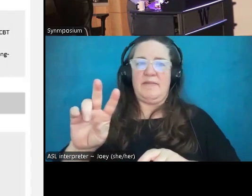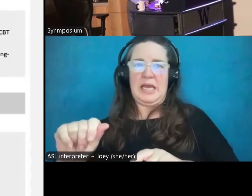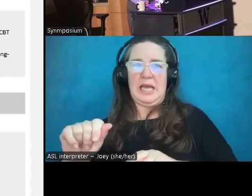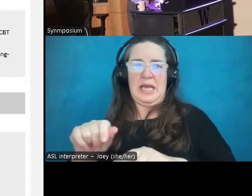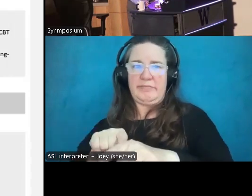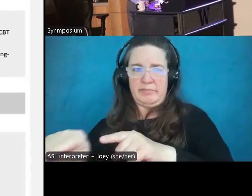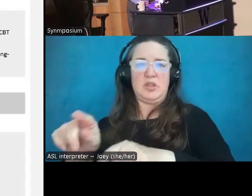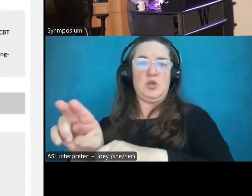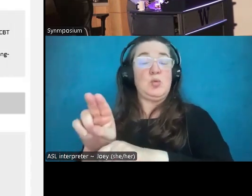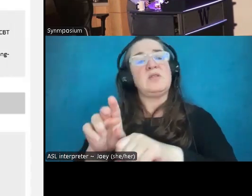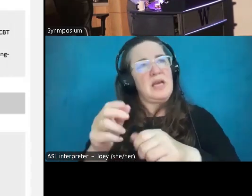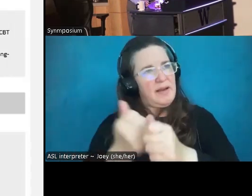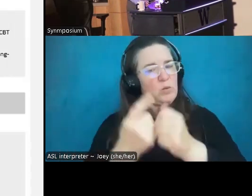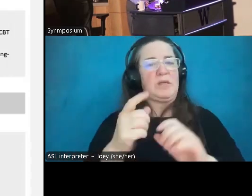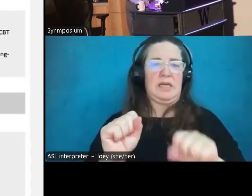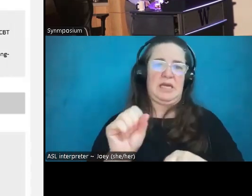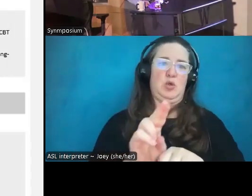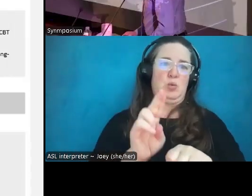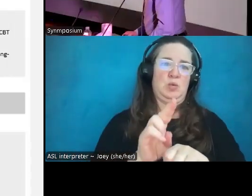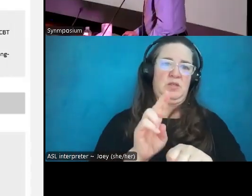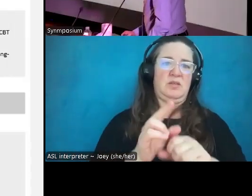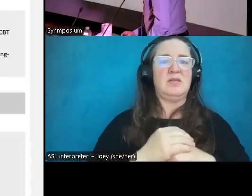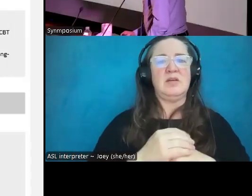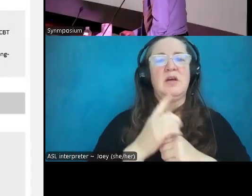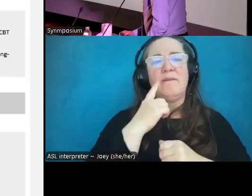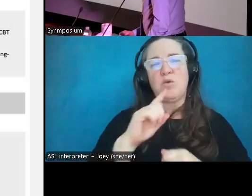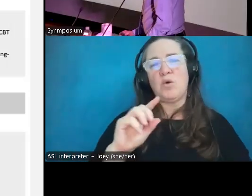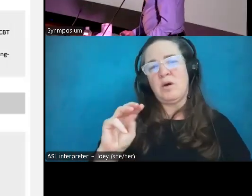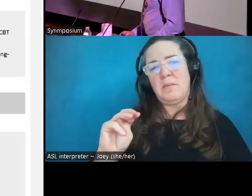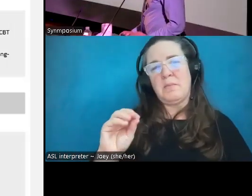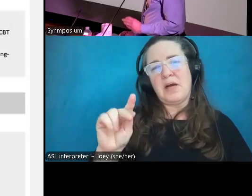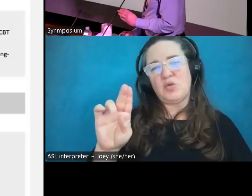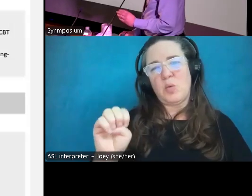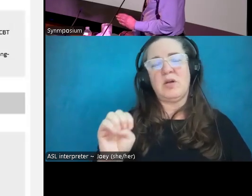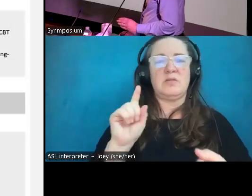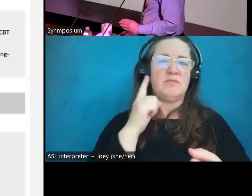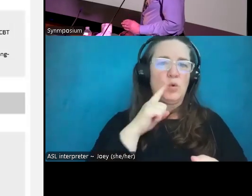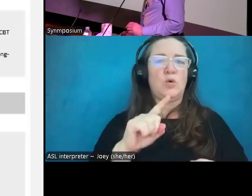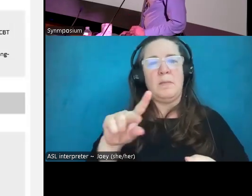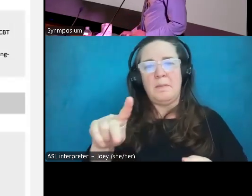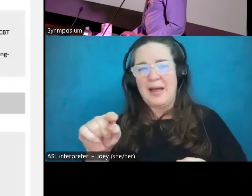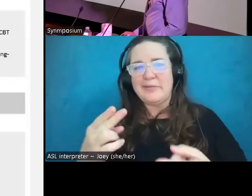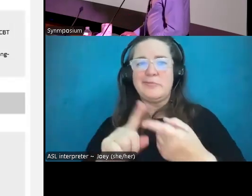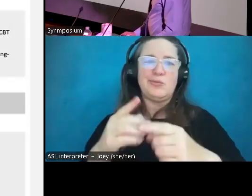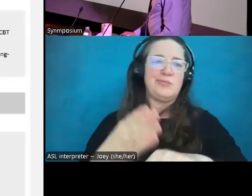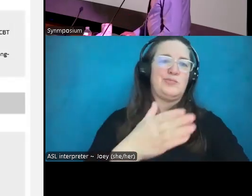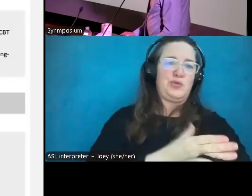good. All right, and then this is sort of your second or third visit.